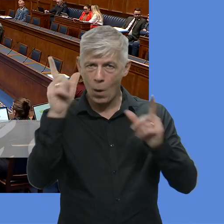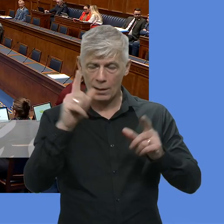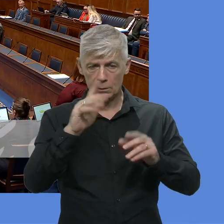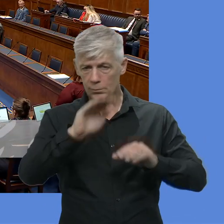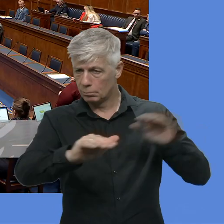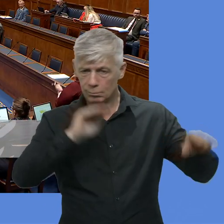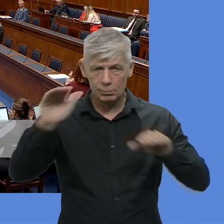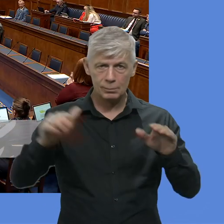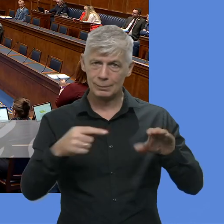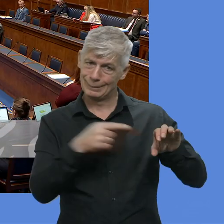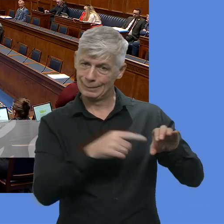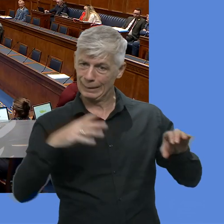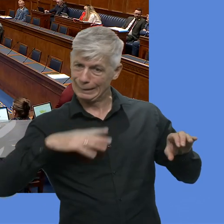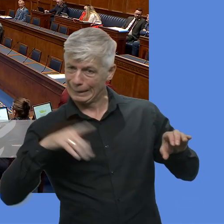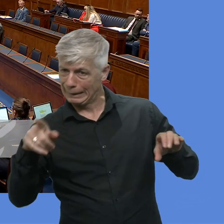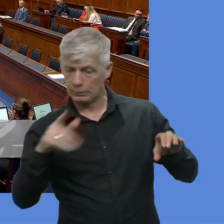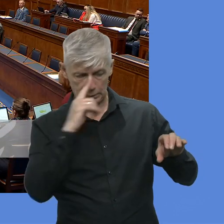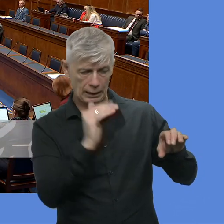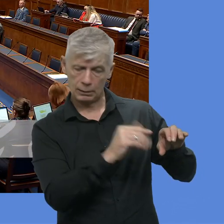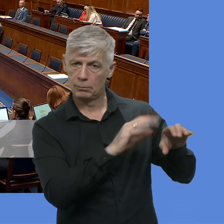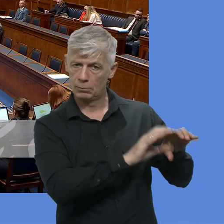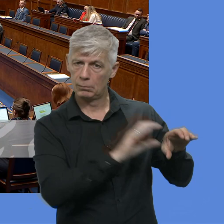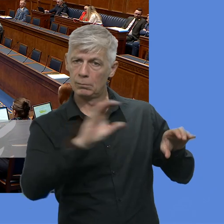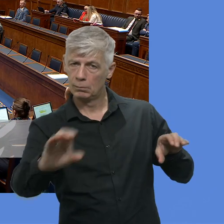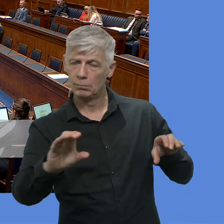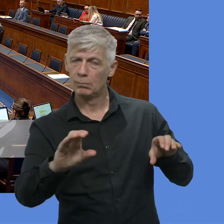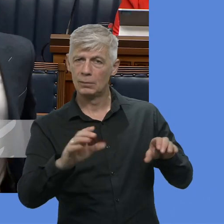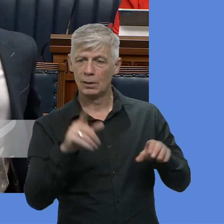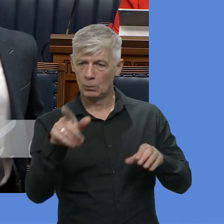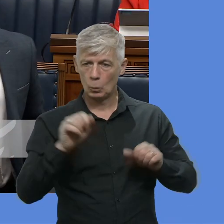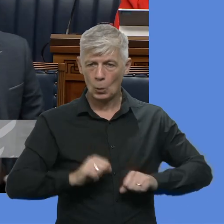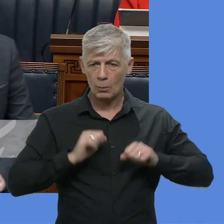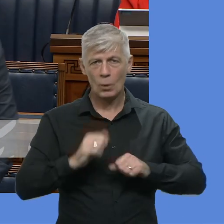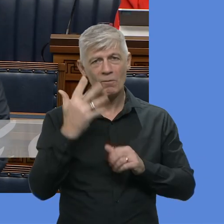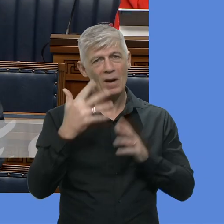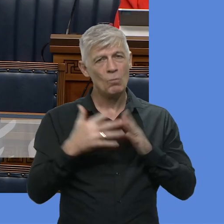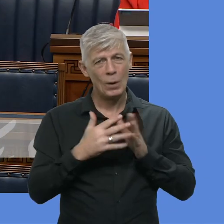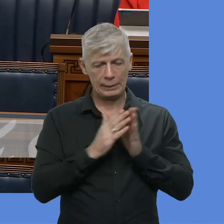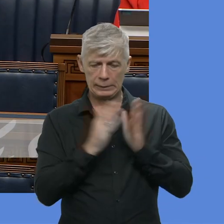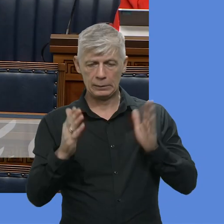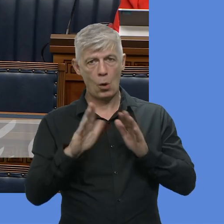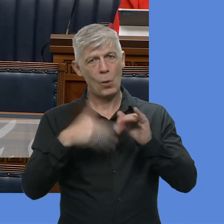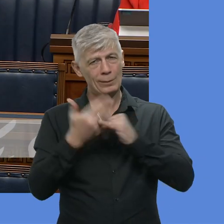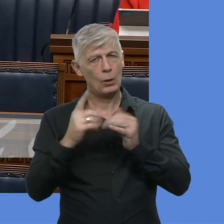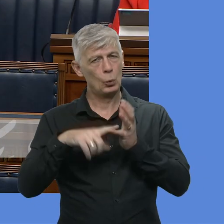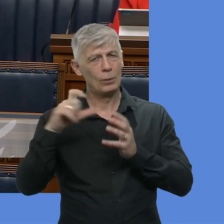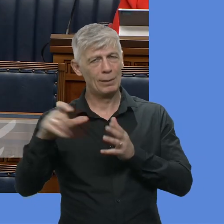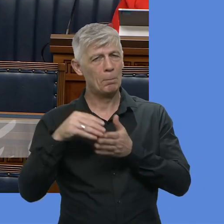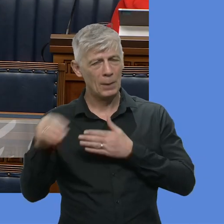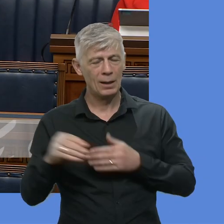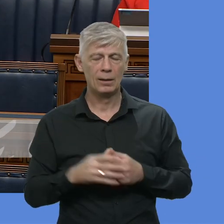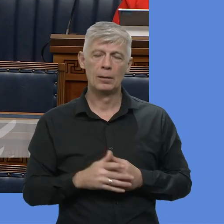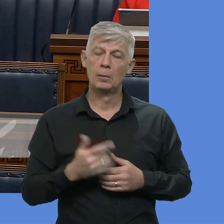to those who are especially experiencing that 5-week wait? Minister. Yeah, I'm not aware of the specific figure that the member created. I know there